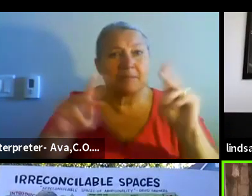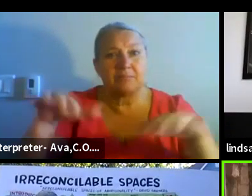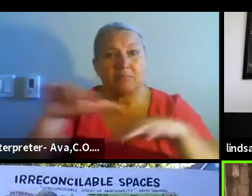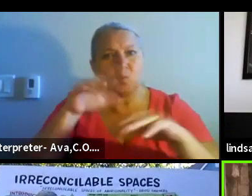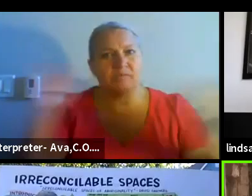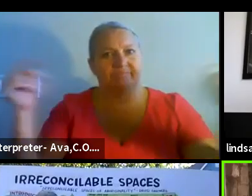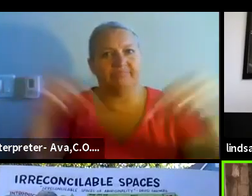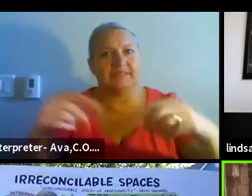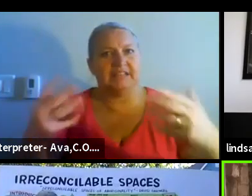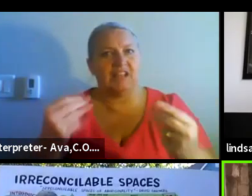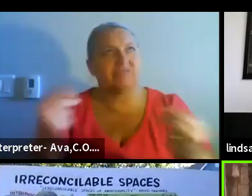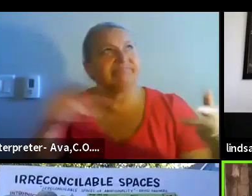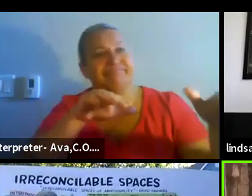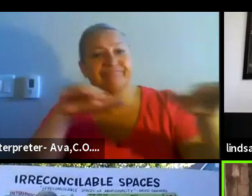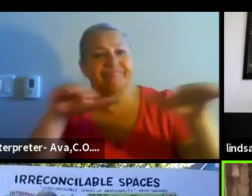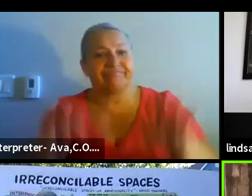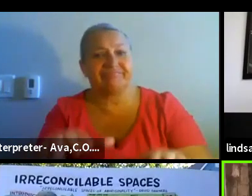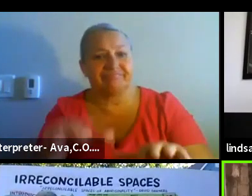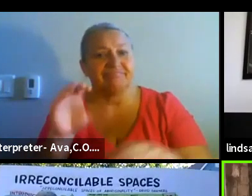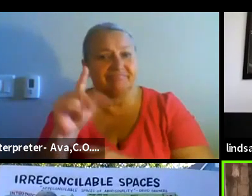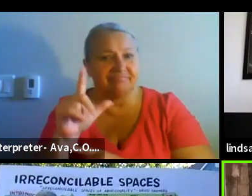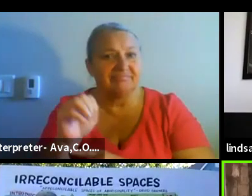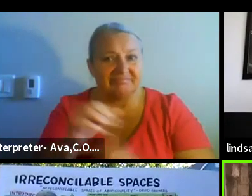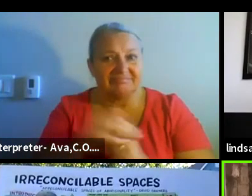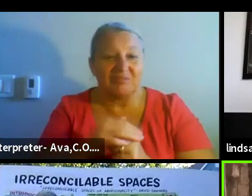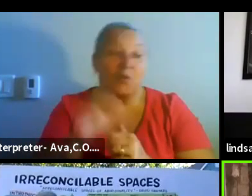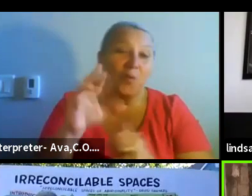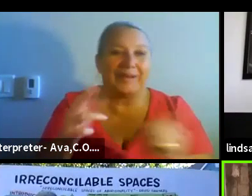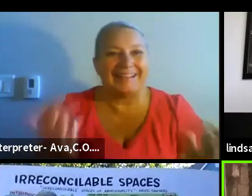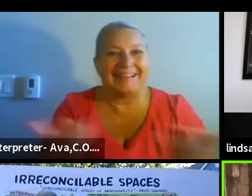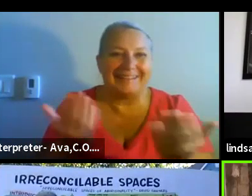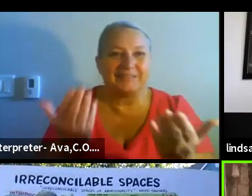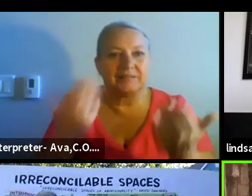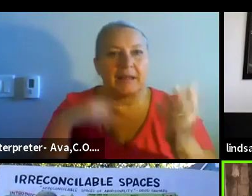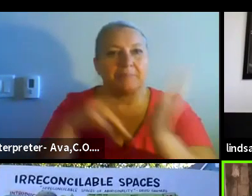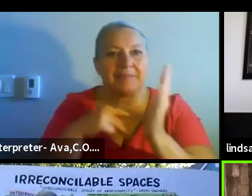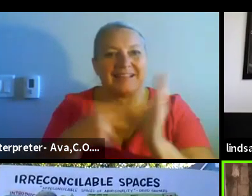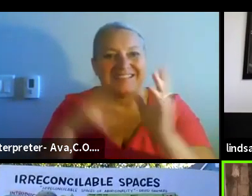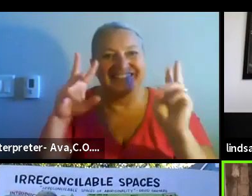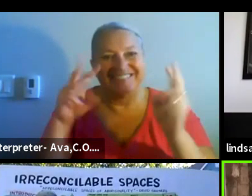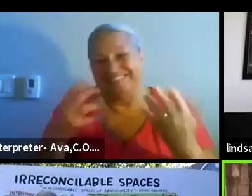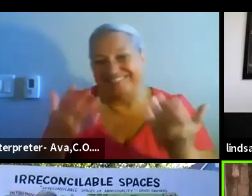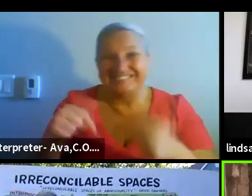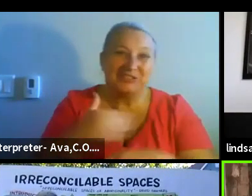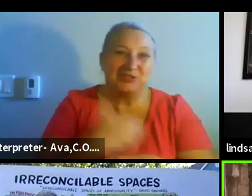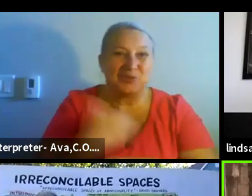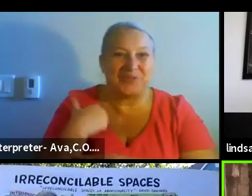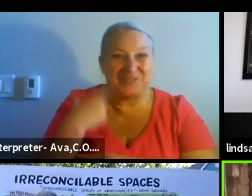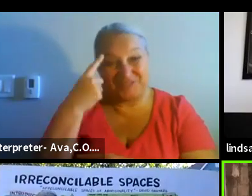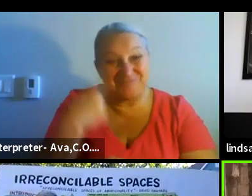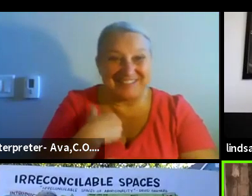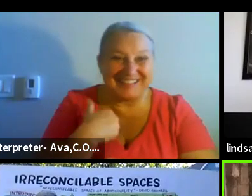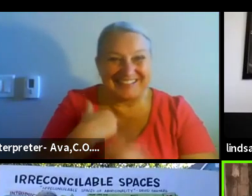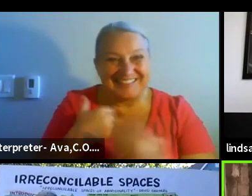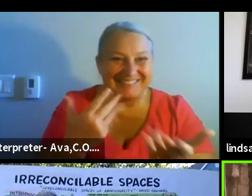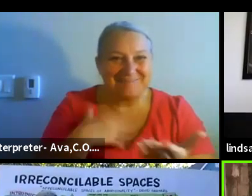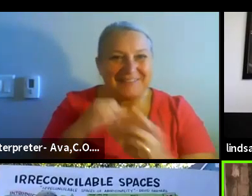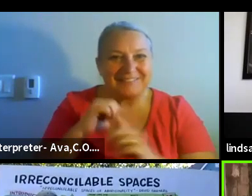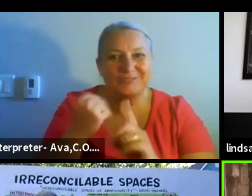settled. In, well, here, meaning Tagaranto in my case,